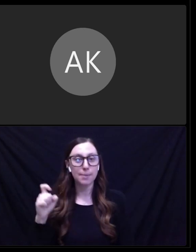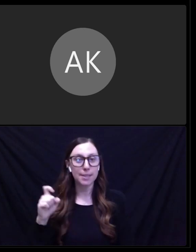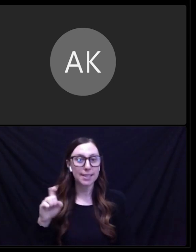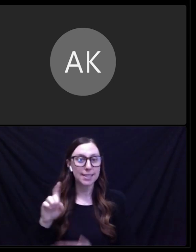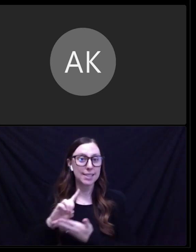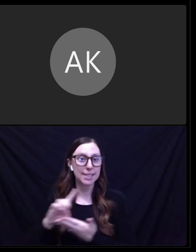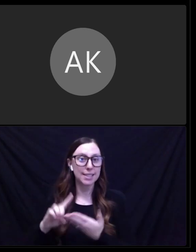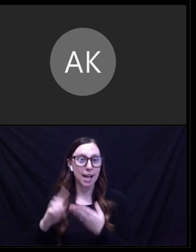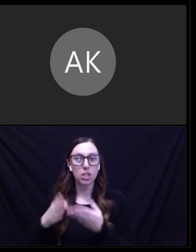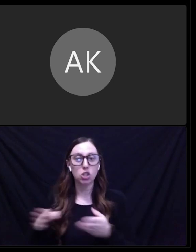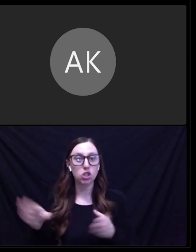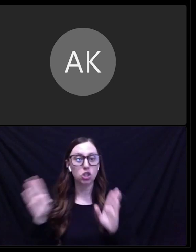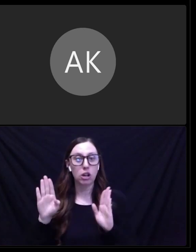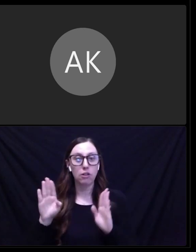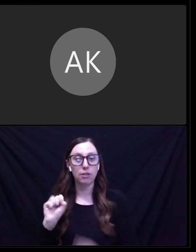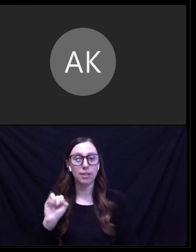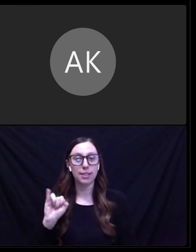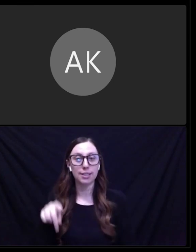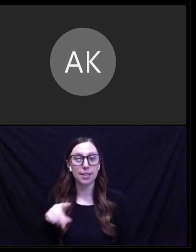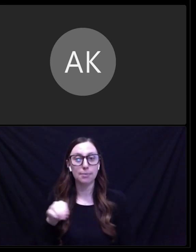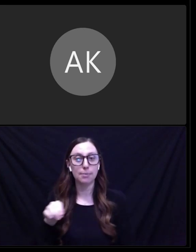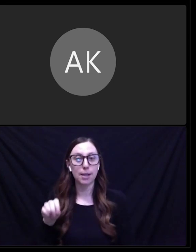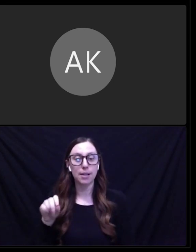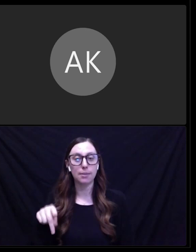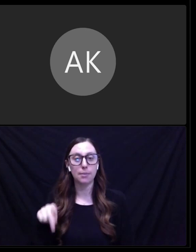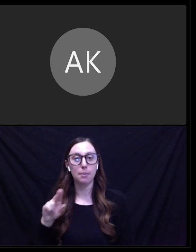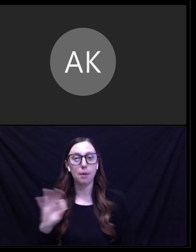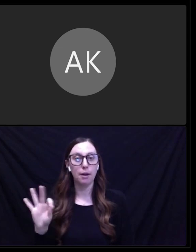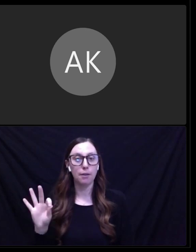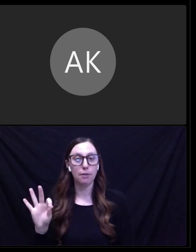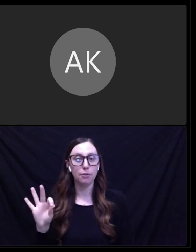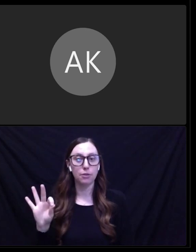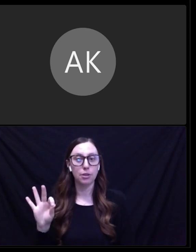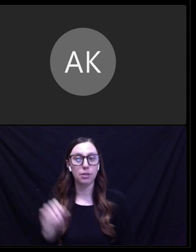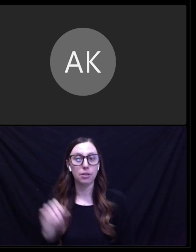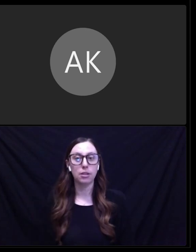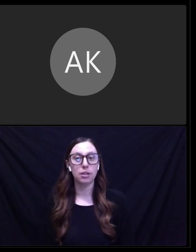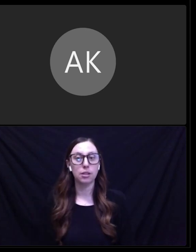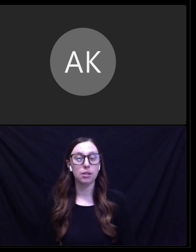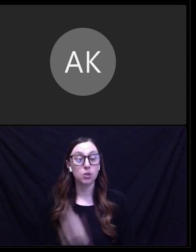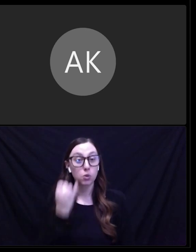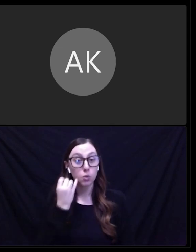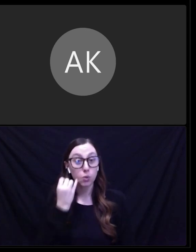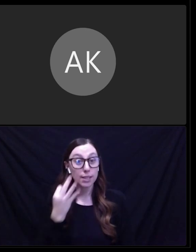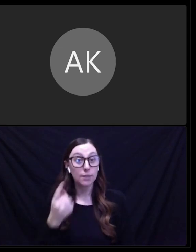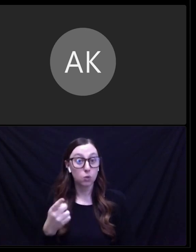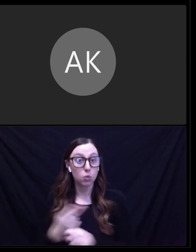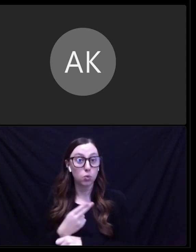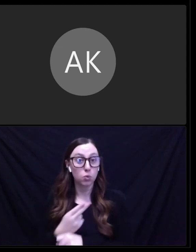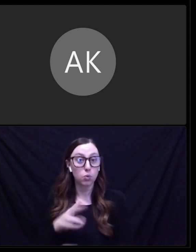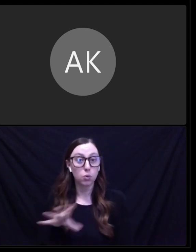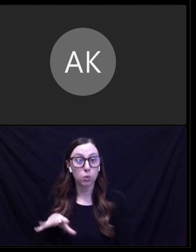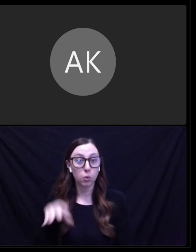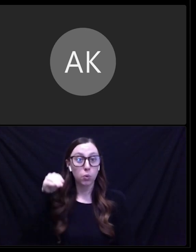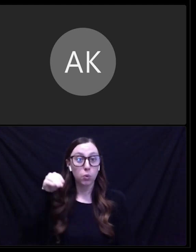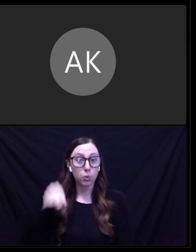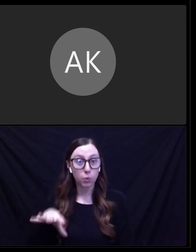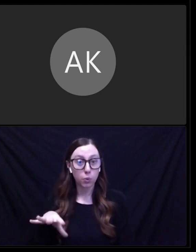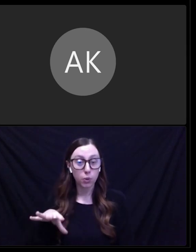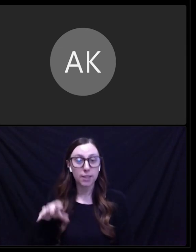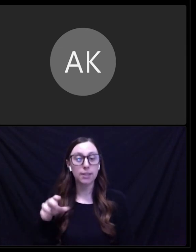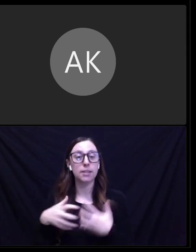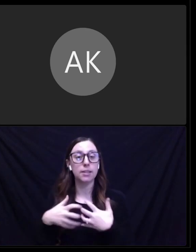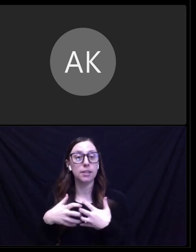puff. Well, if you are a user of a sip and puff, it is very likely that you